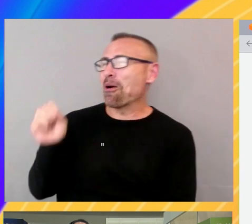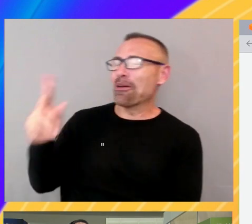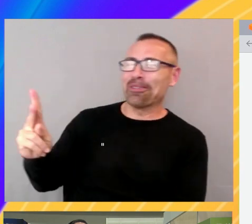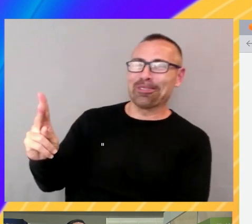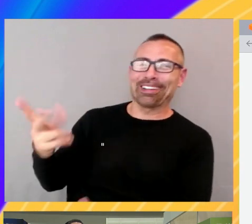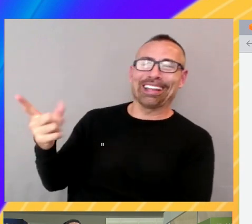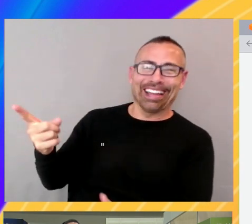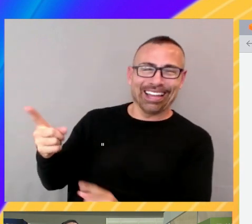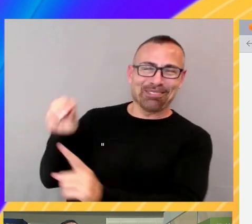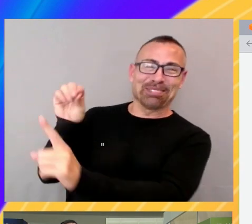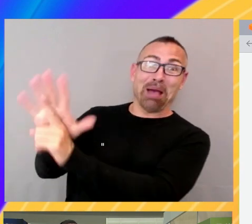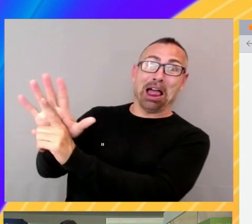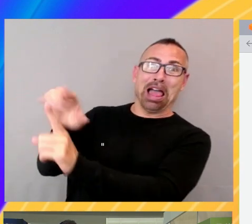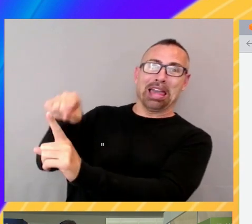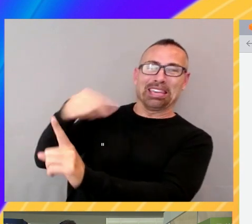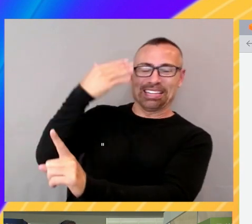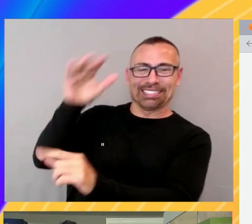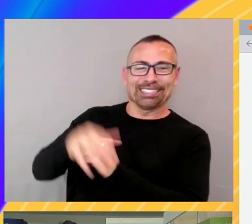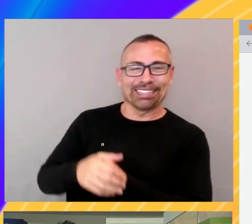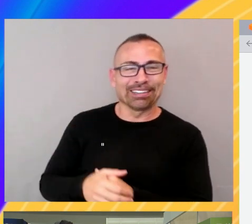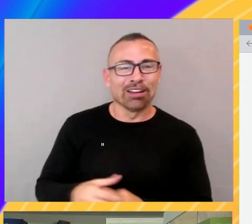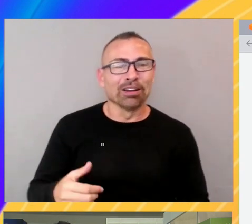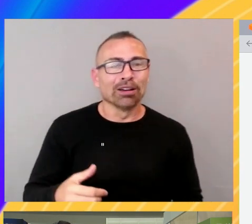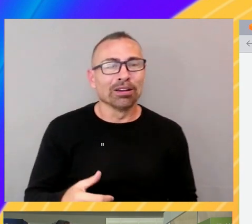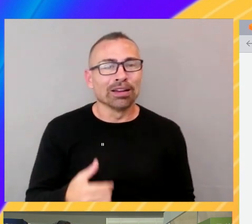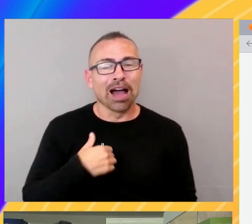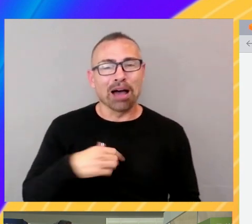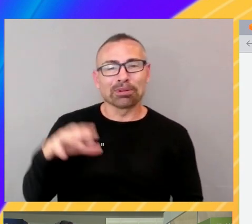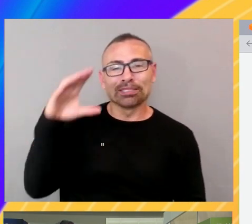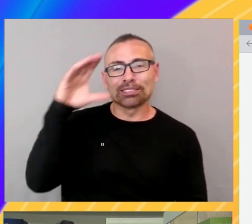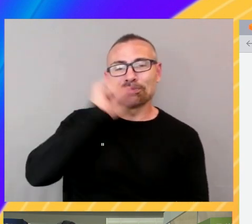I'm going to go ahead and say mine is probably peach.